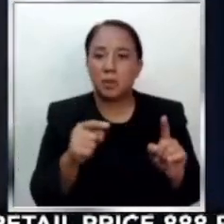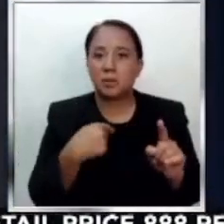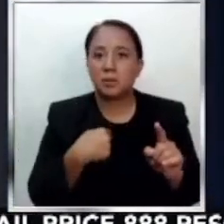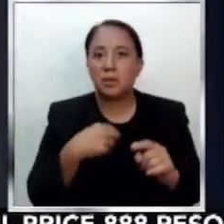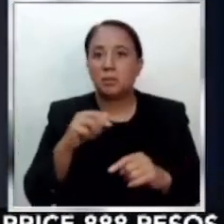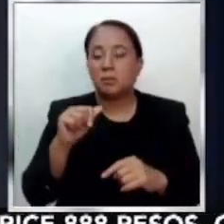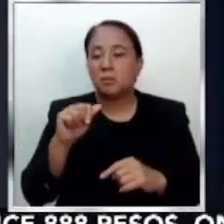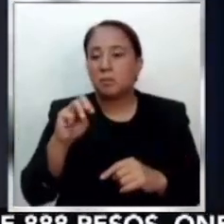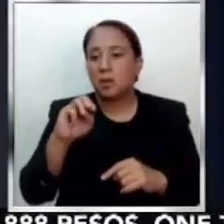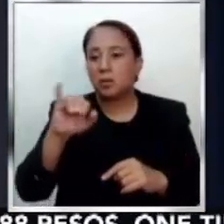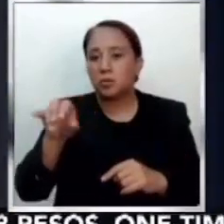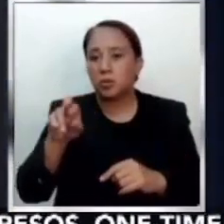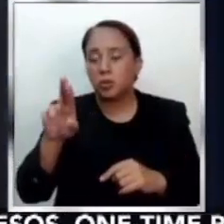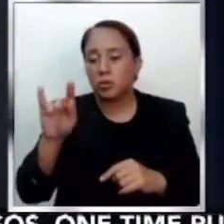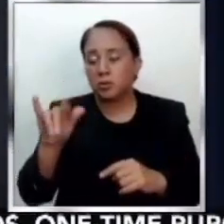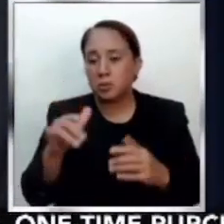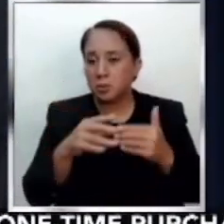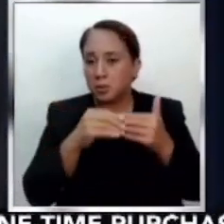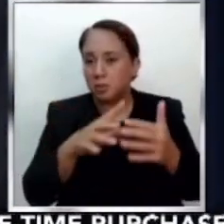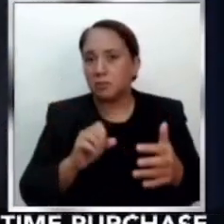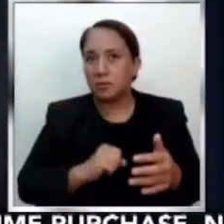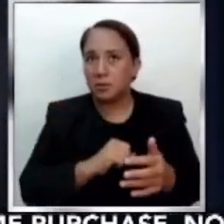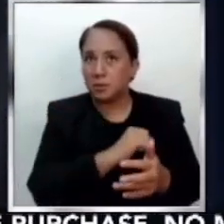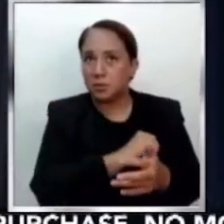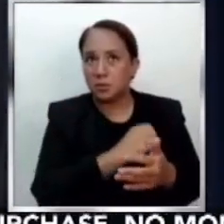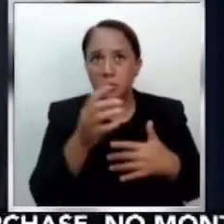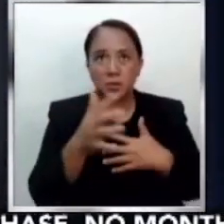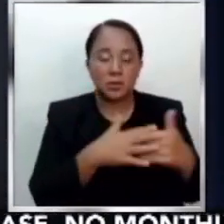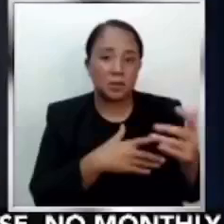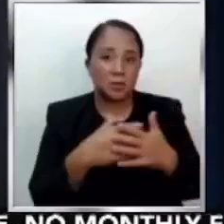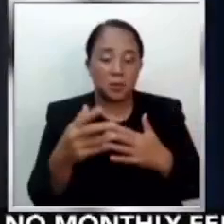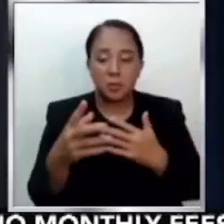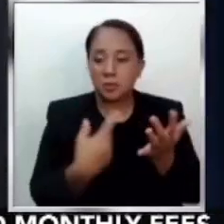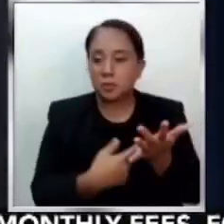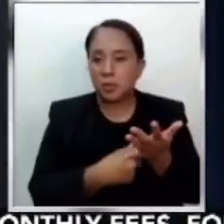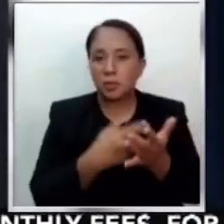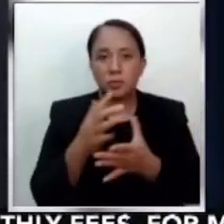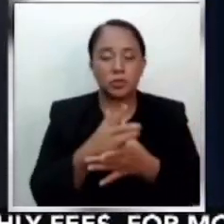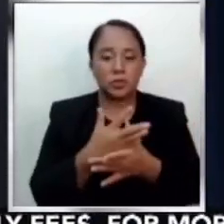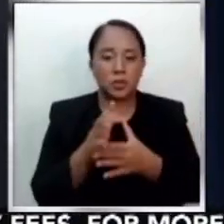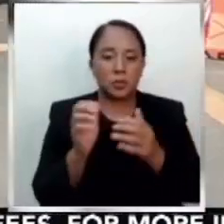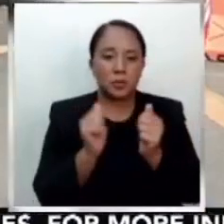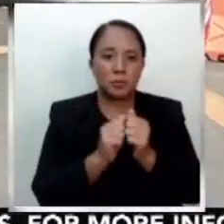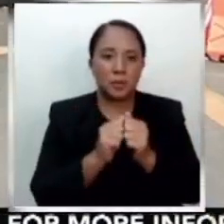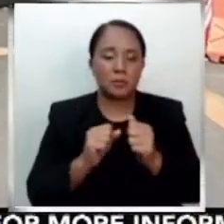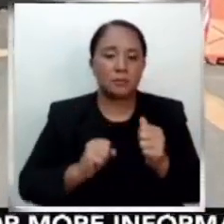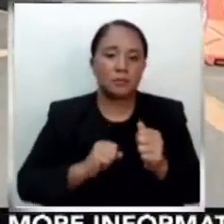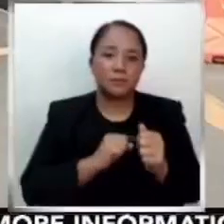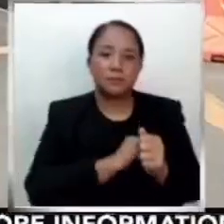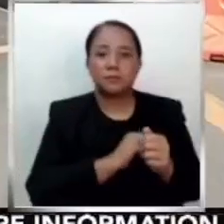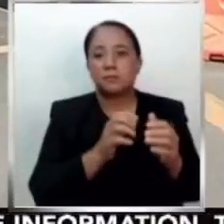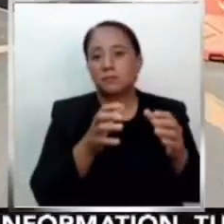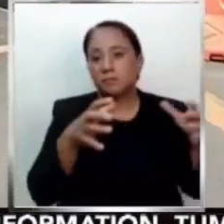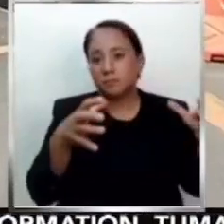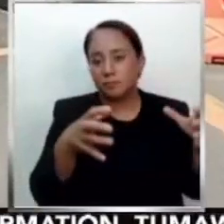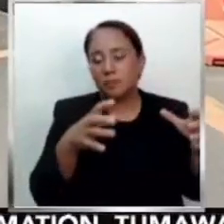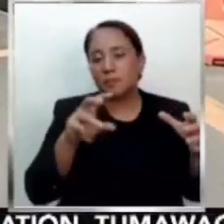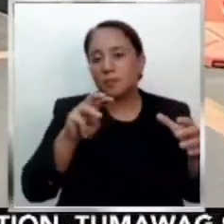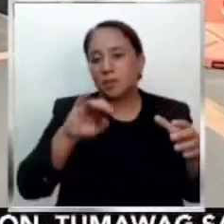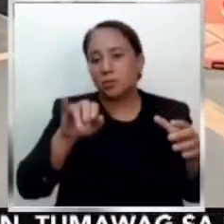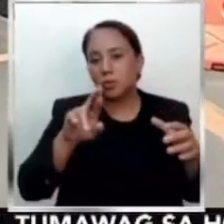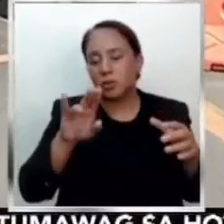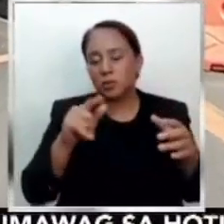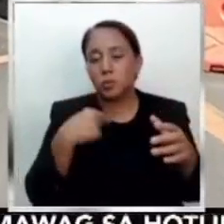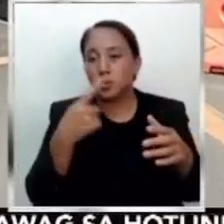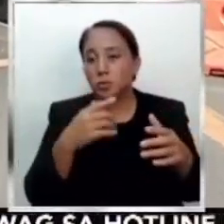So pretty much whatever we discuss there, I'll share with my Senate majority. Sino man ang maging susunod na Senate